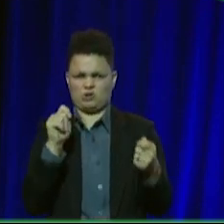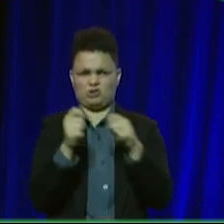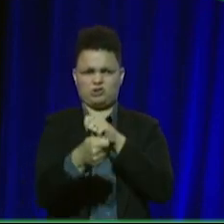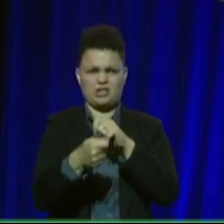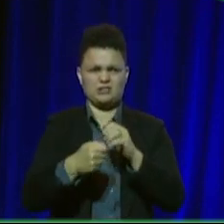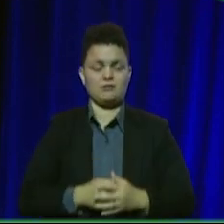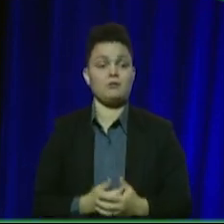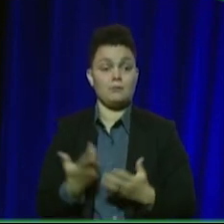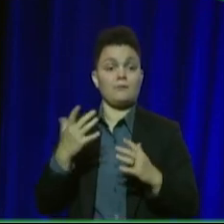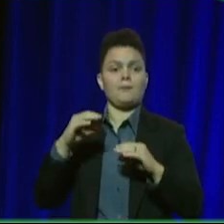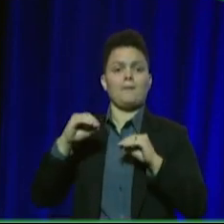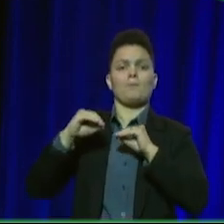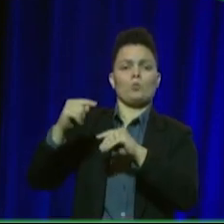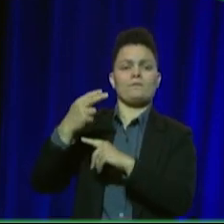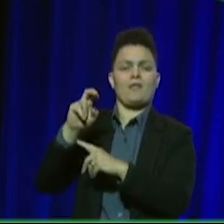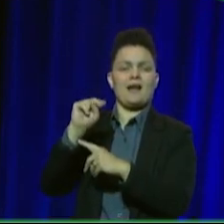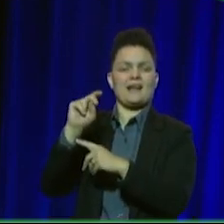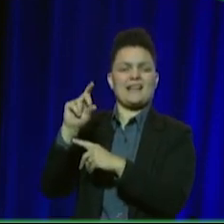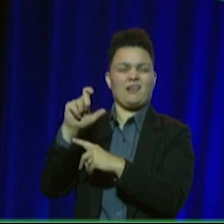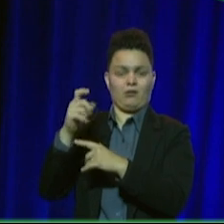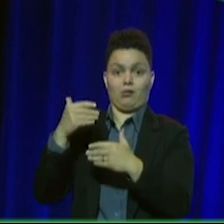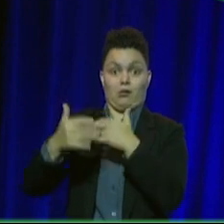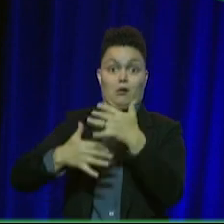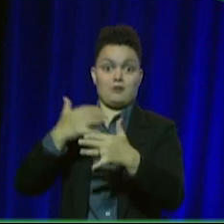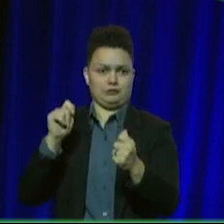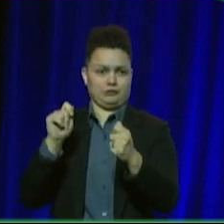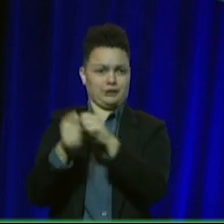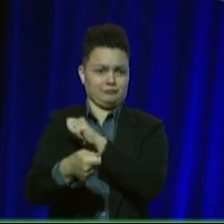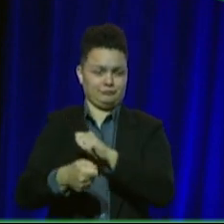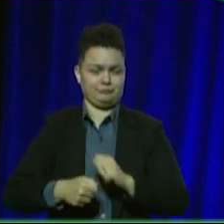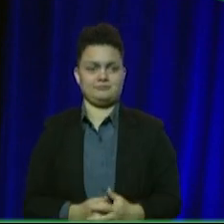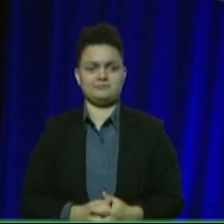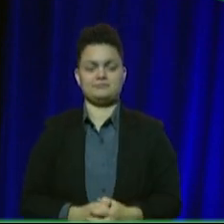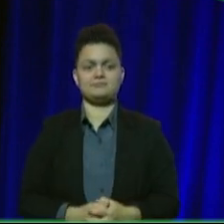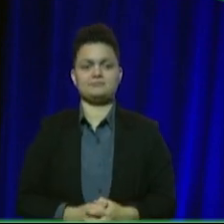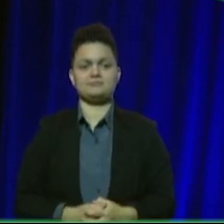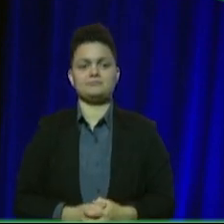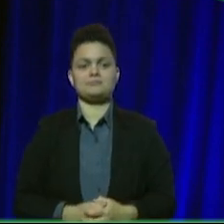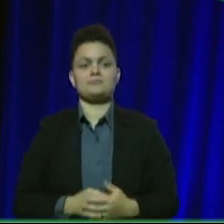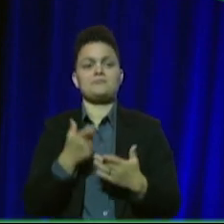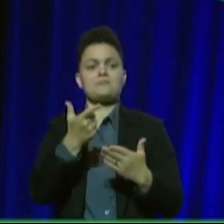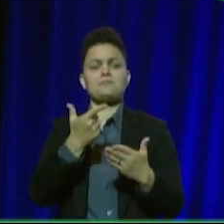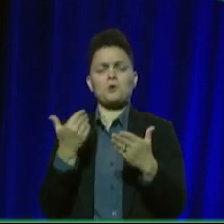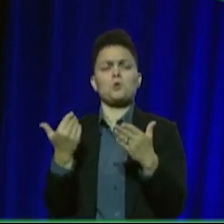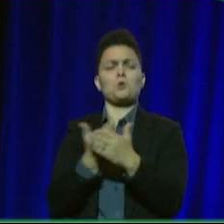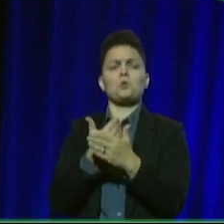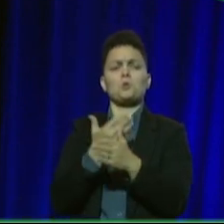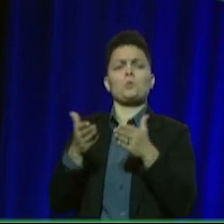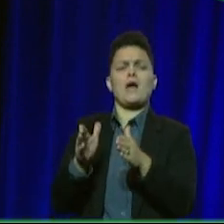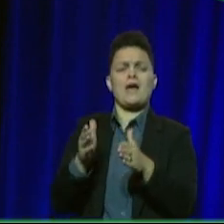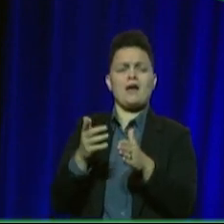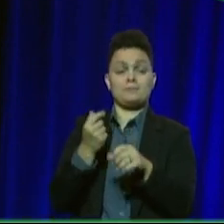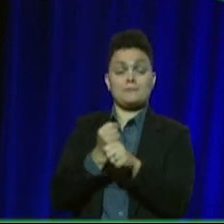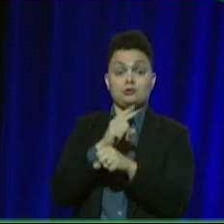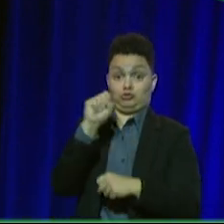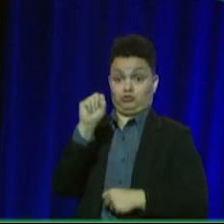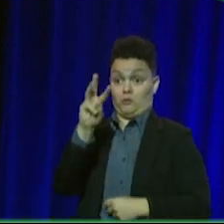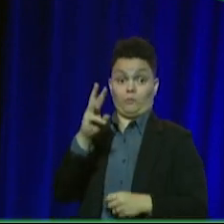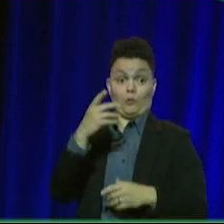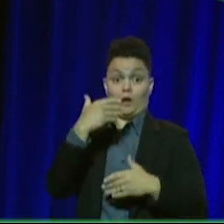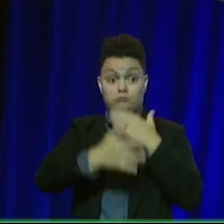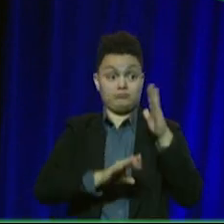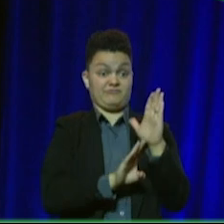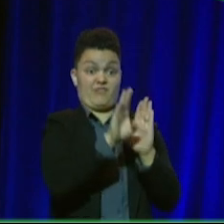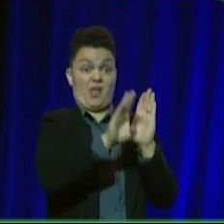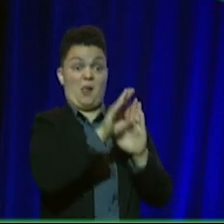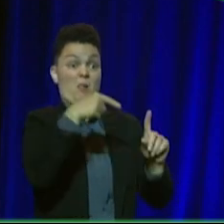view. There's a new way in which you can integrate accessibility into your software development process. That's